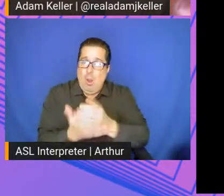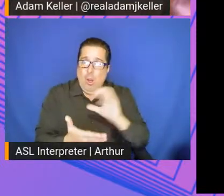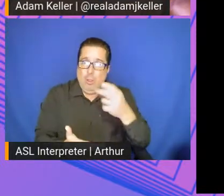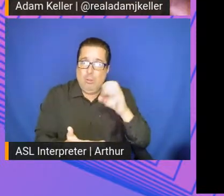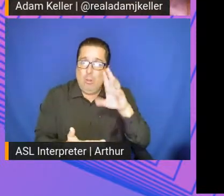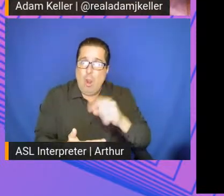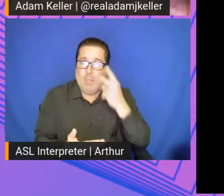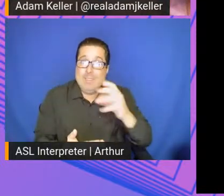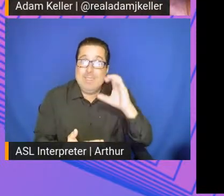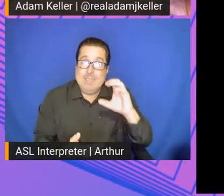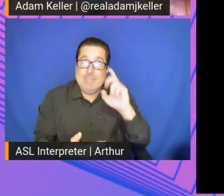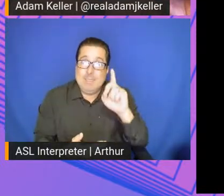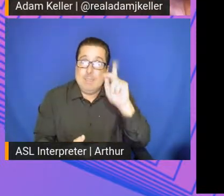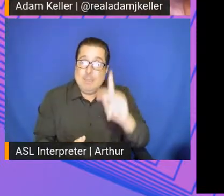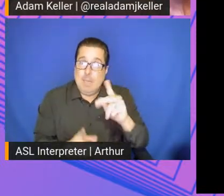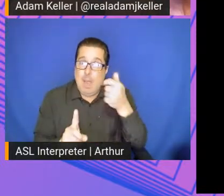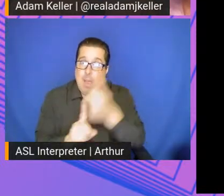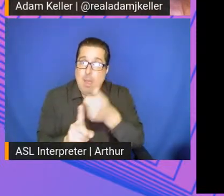CDK